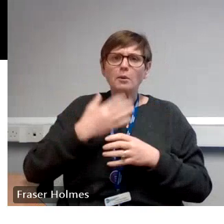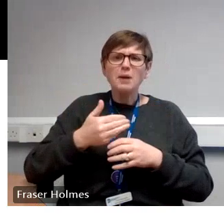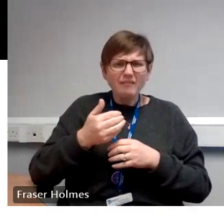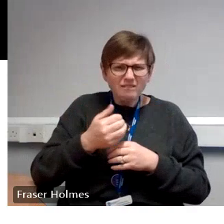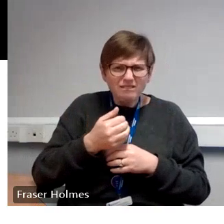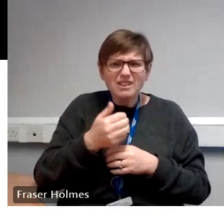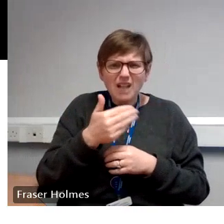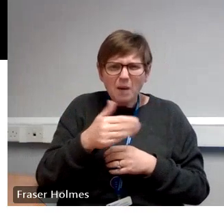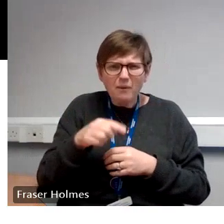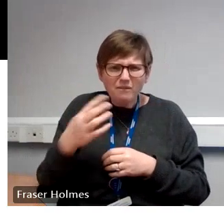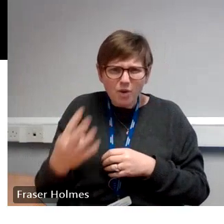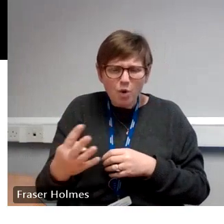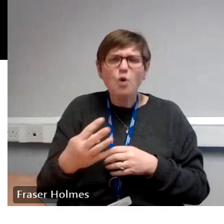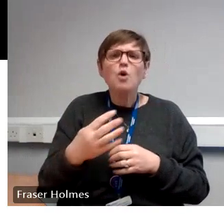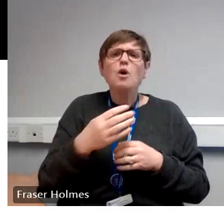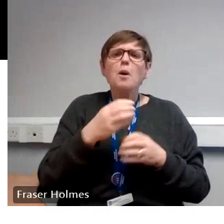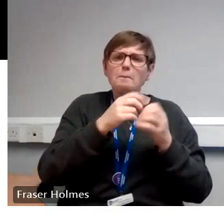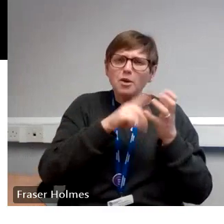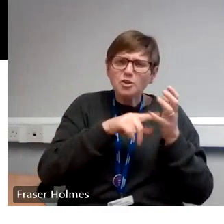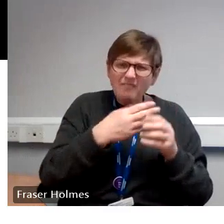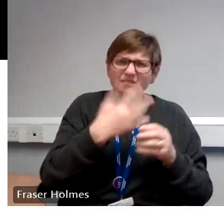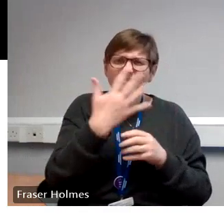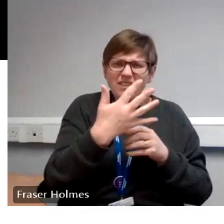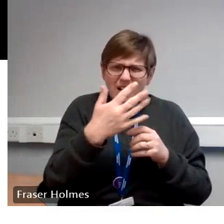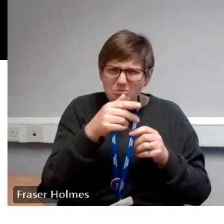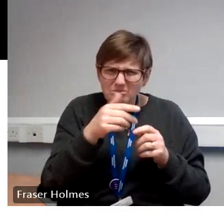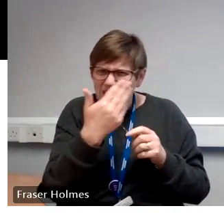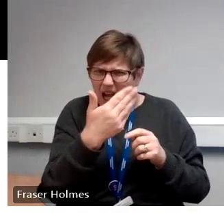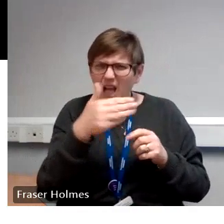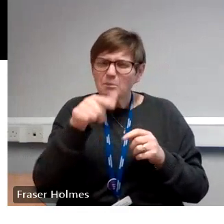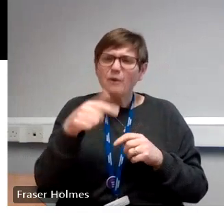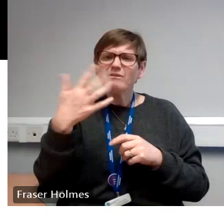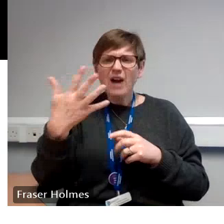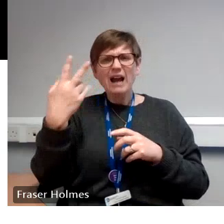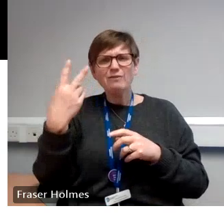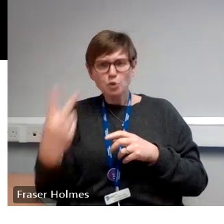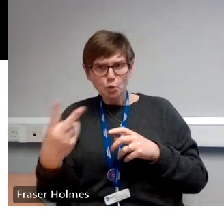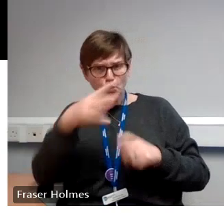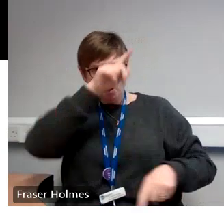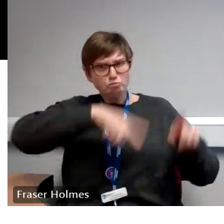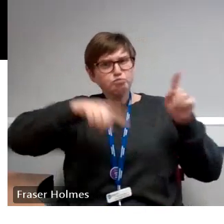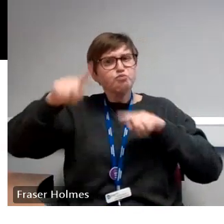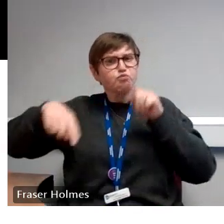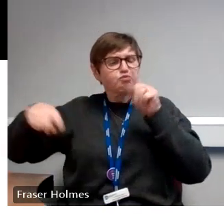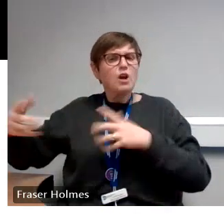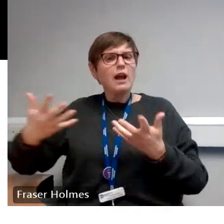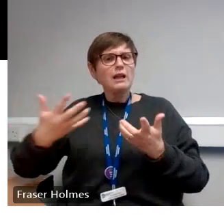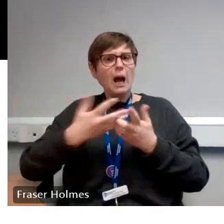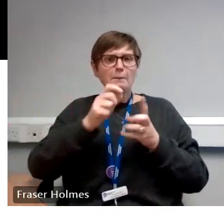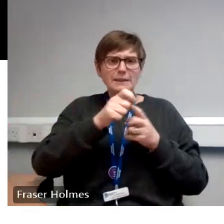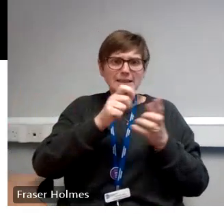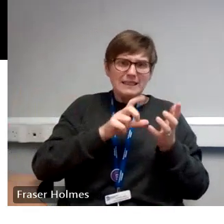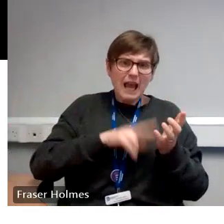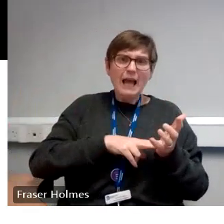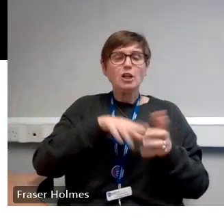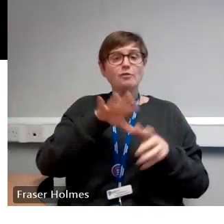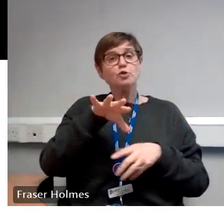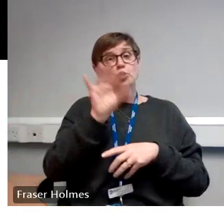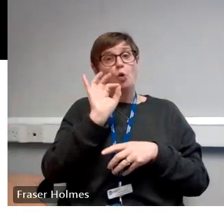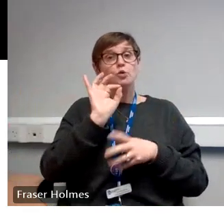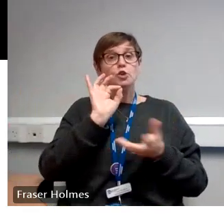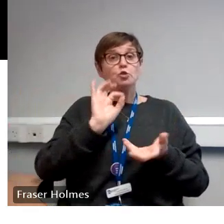and Buxton have 9.52. So, you know, you've got a very big variety in how PCNs have chosen